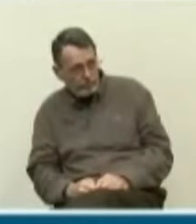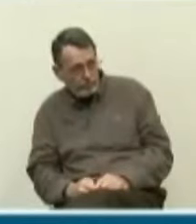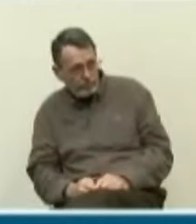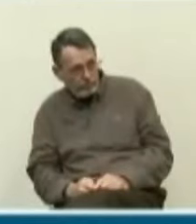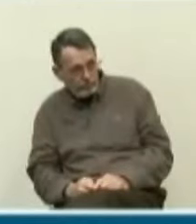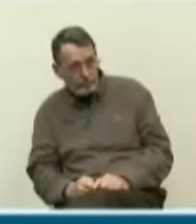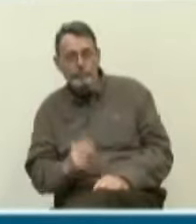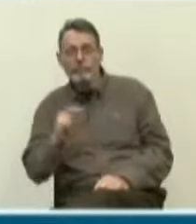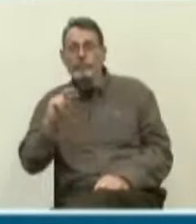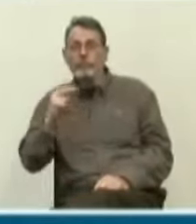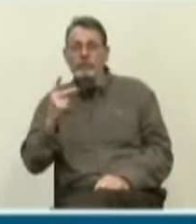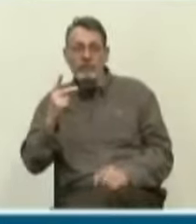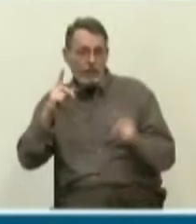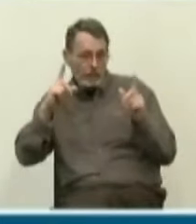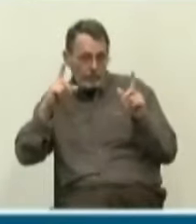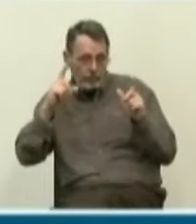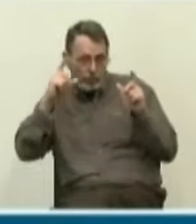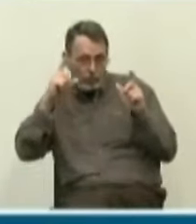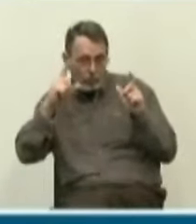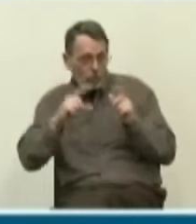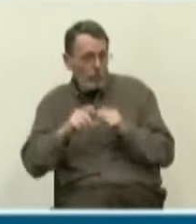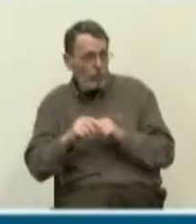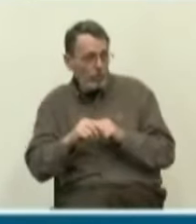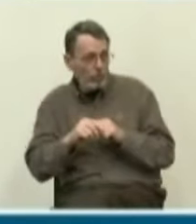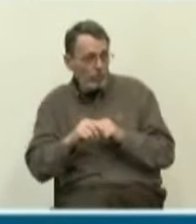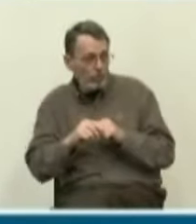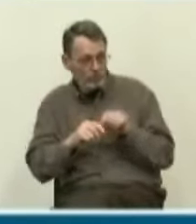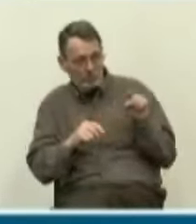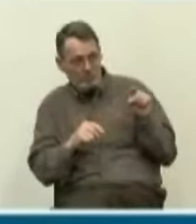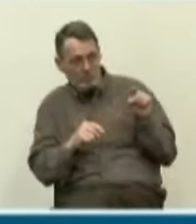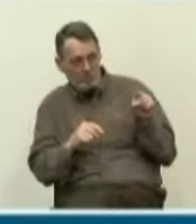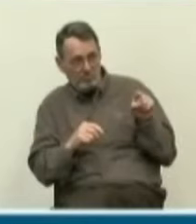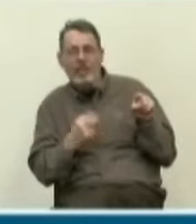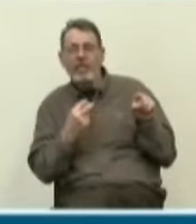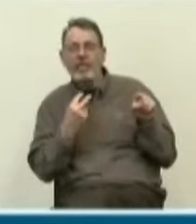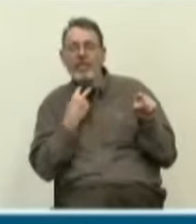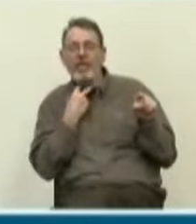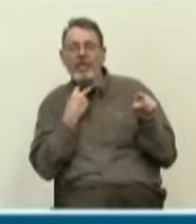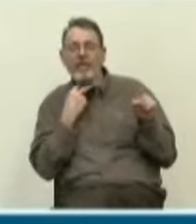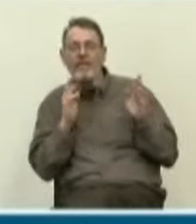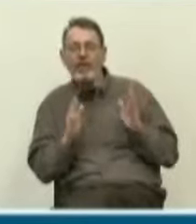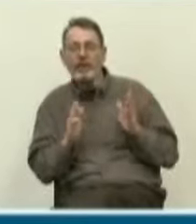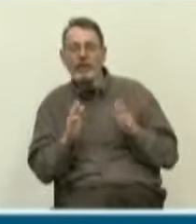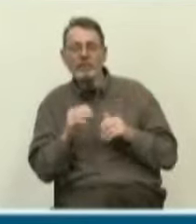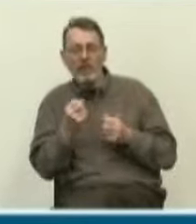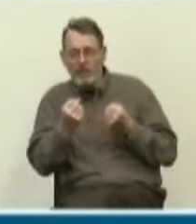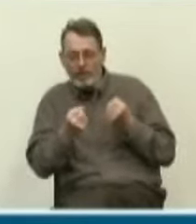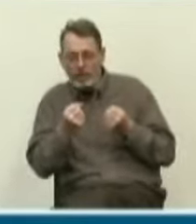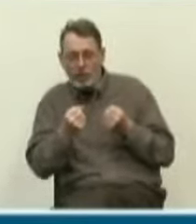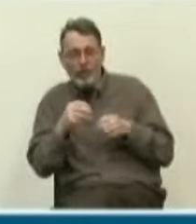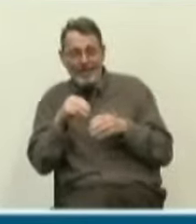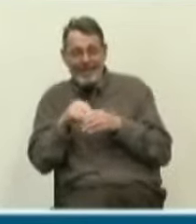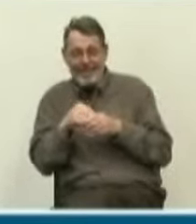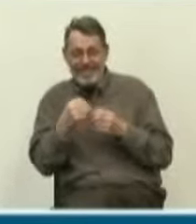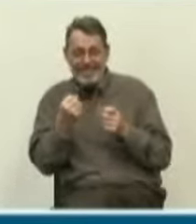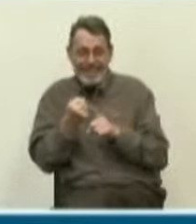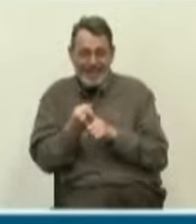The second photo is photo of the victim vehicle in the hit and run that occurred as the